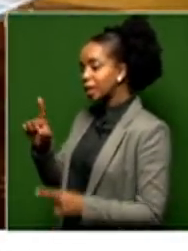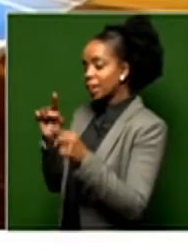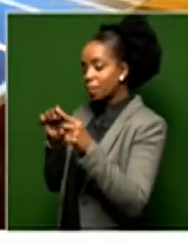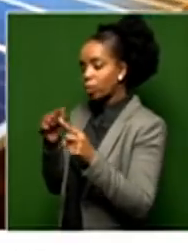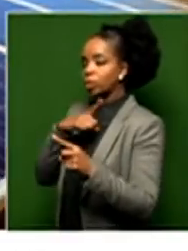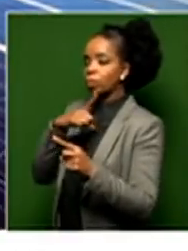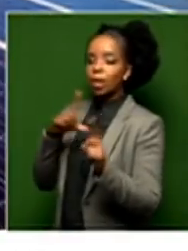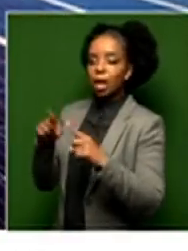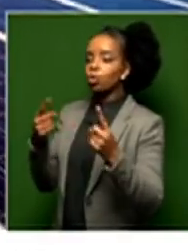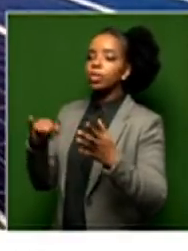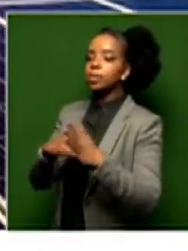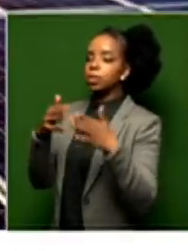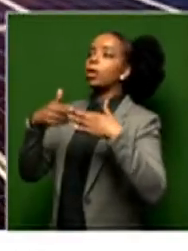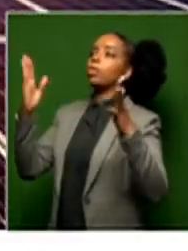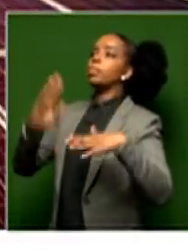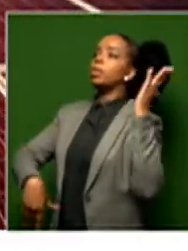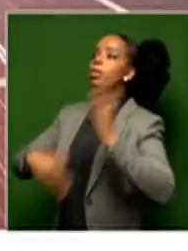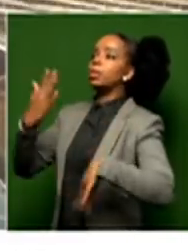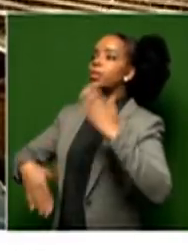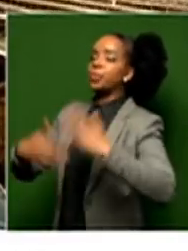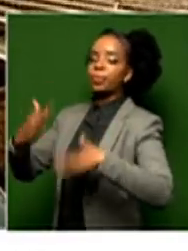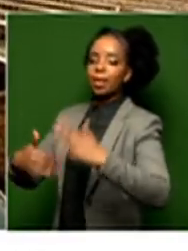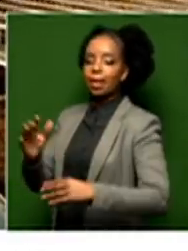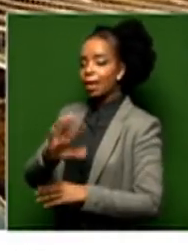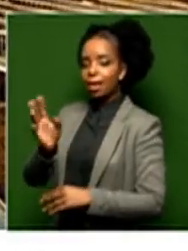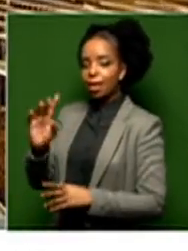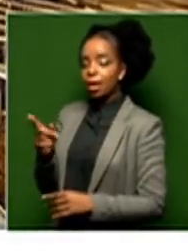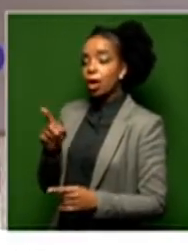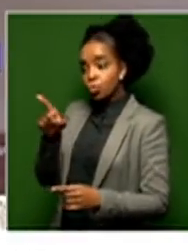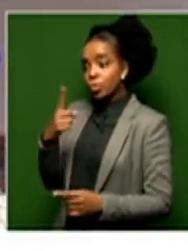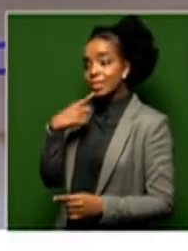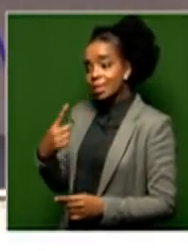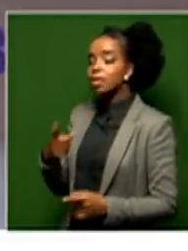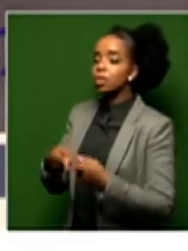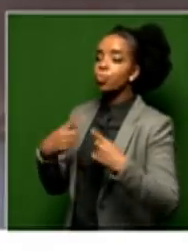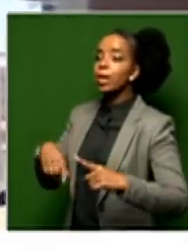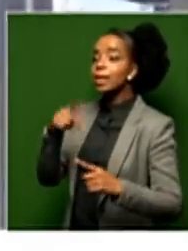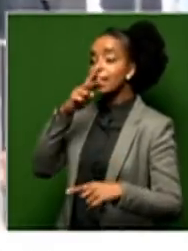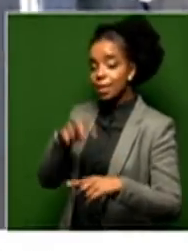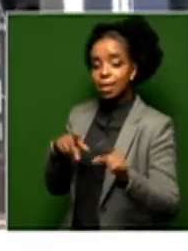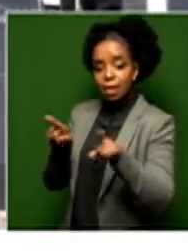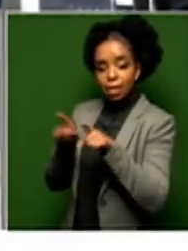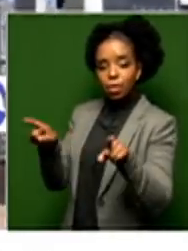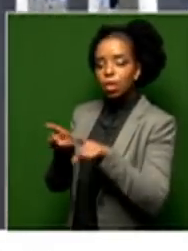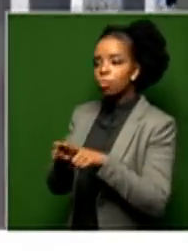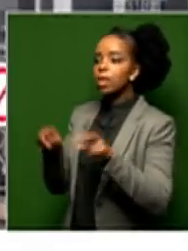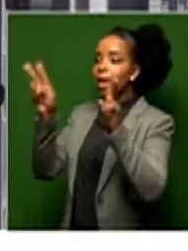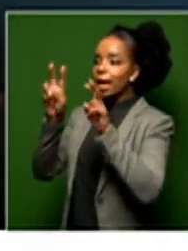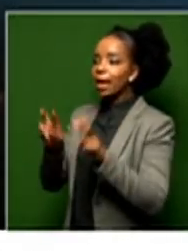an open-ended issue, because, as you say, we need that those energy streams to come on to the